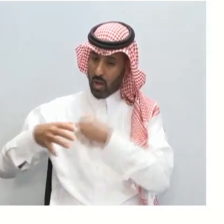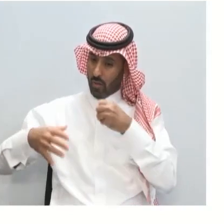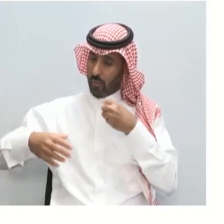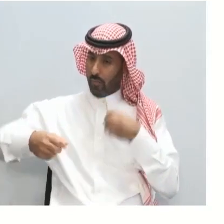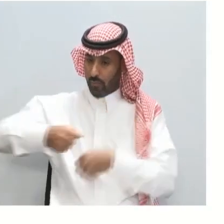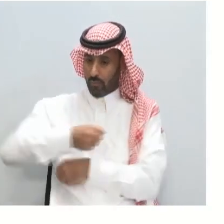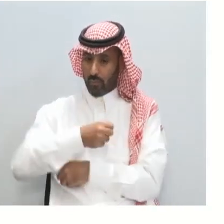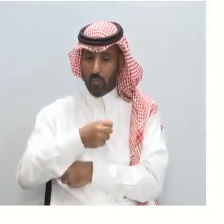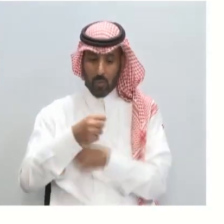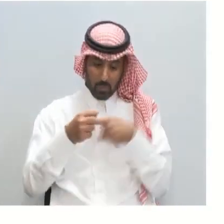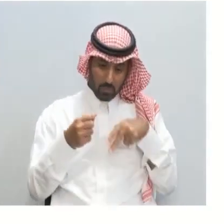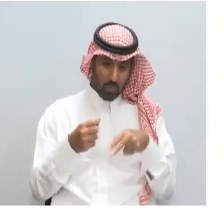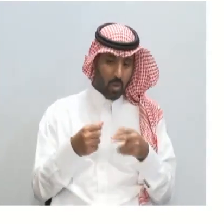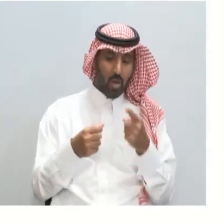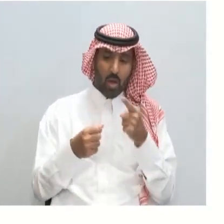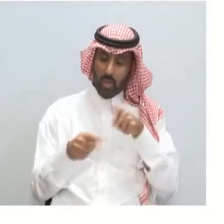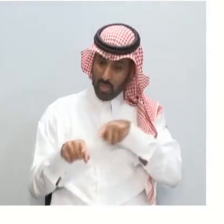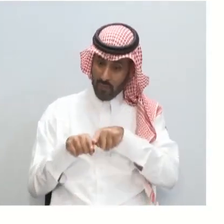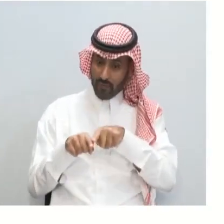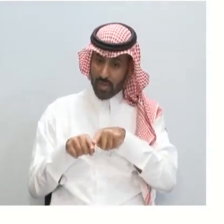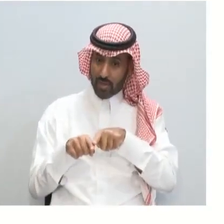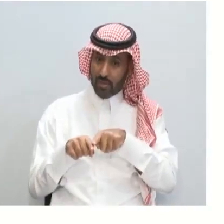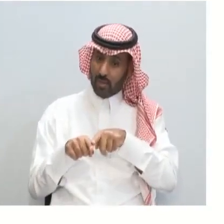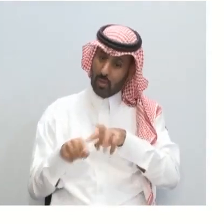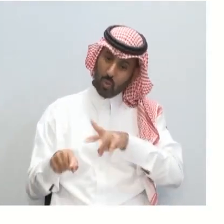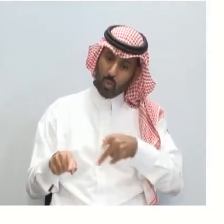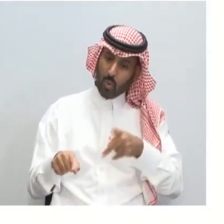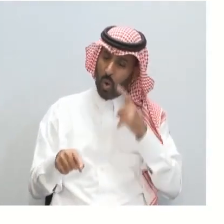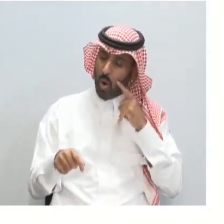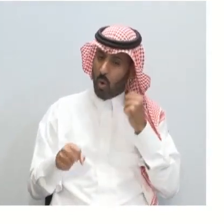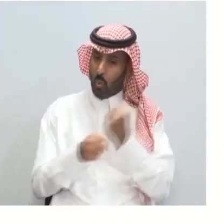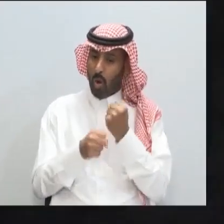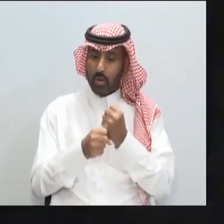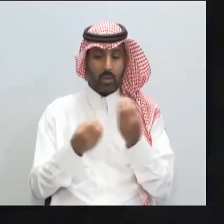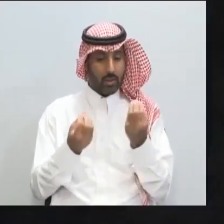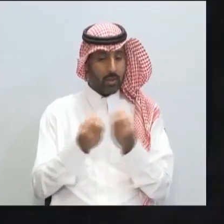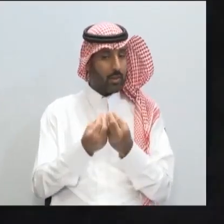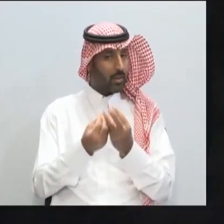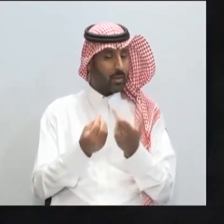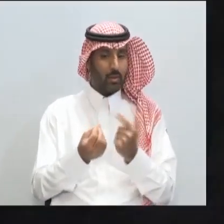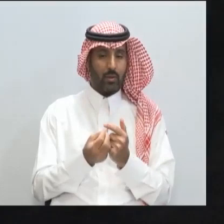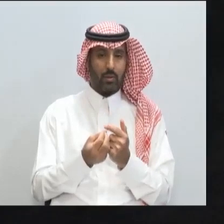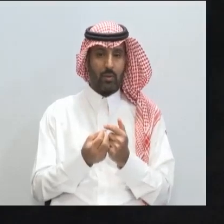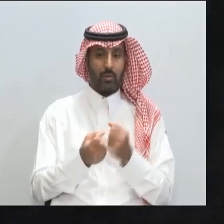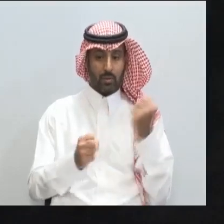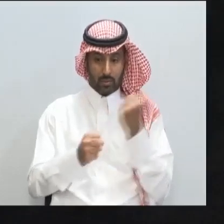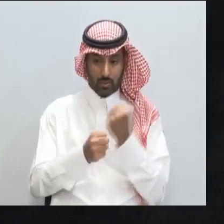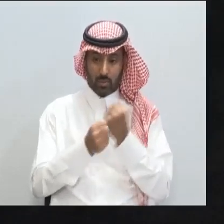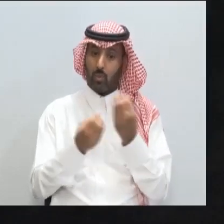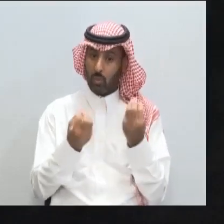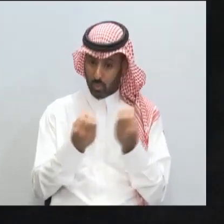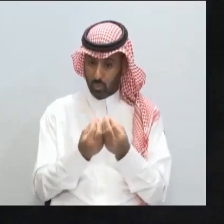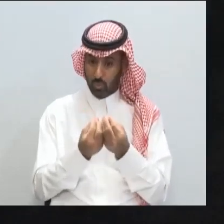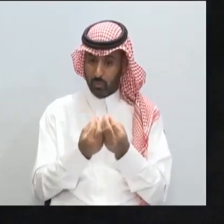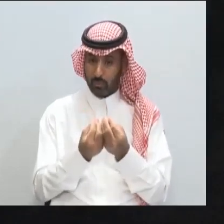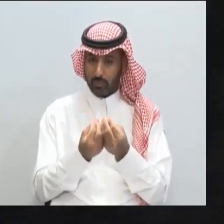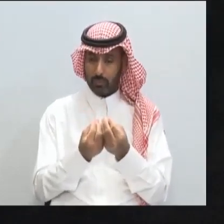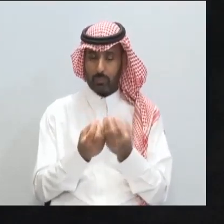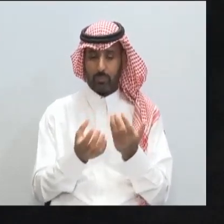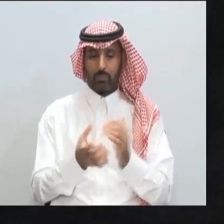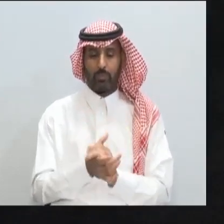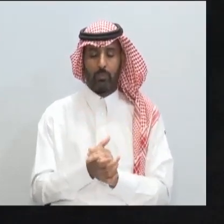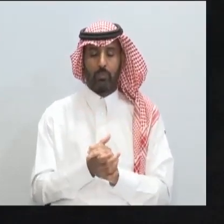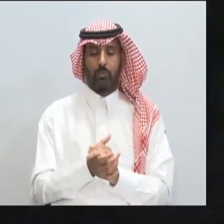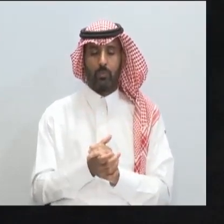clothes? Are they friends or are they co-workers? So what's the relationship between Khalid